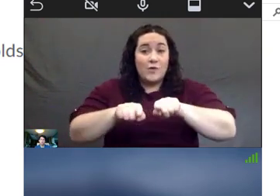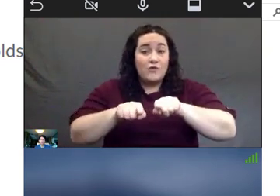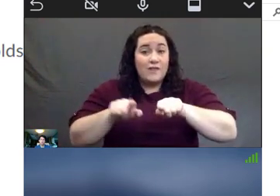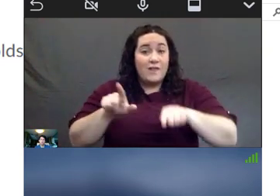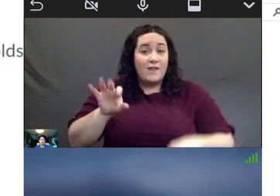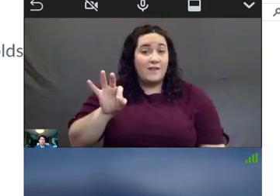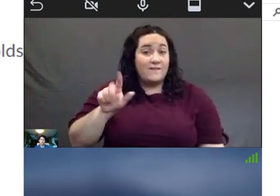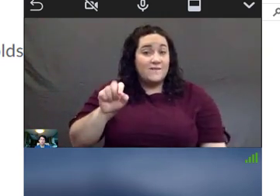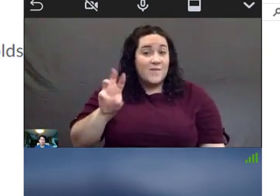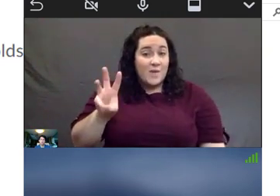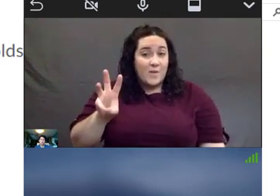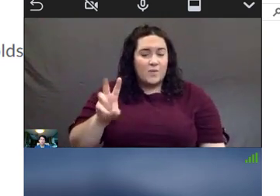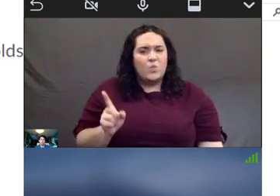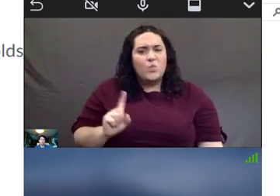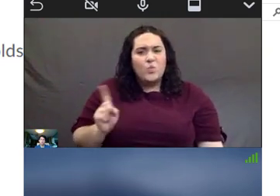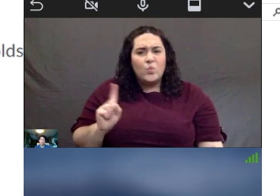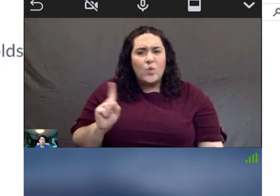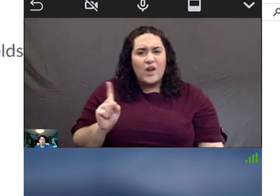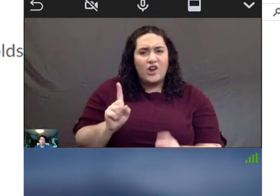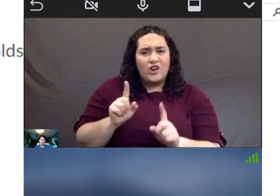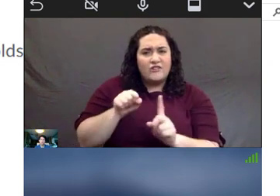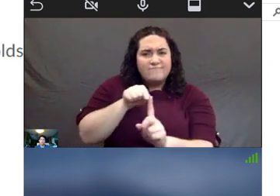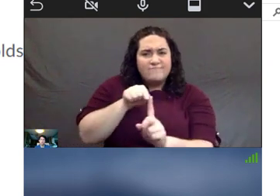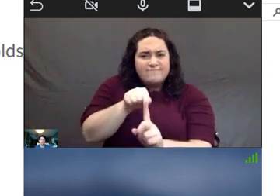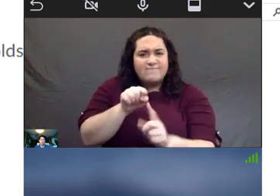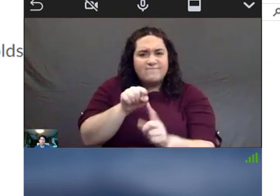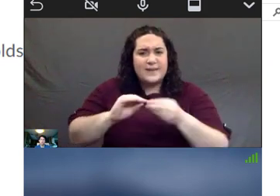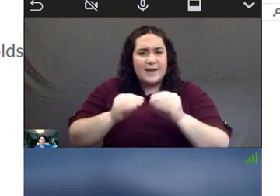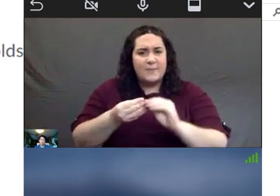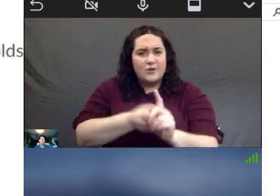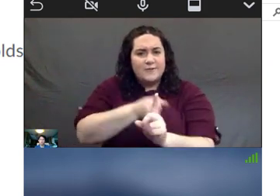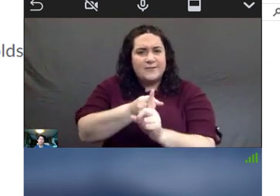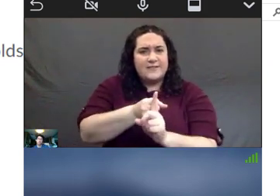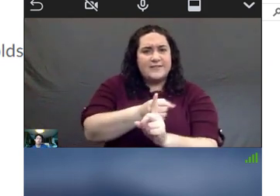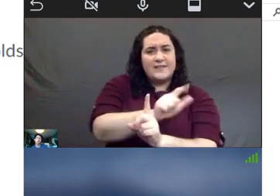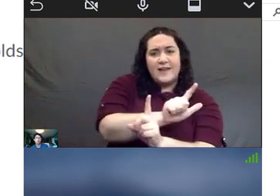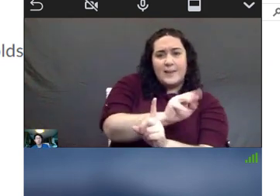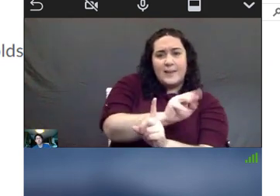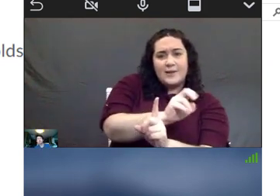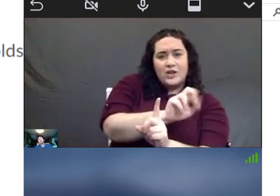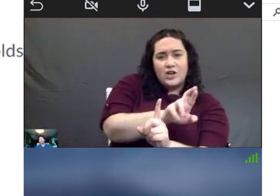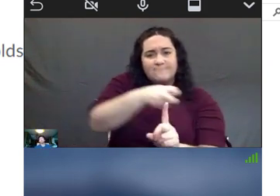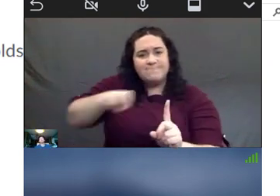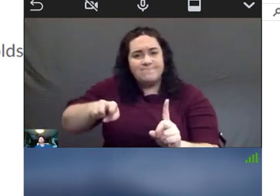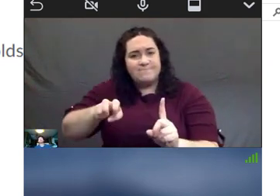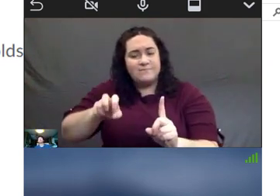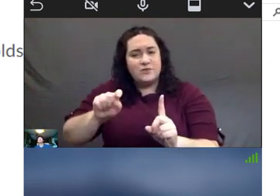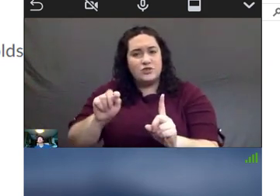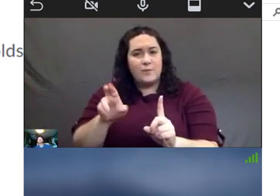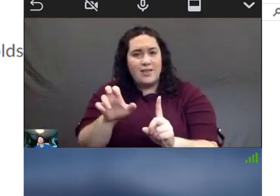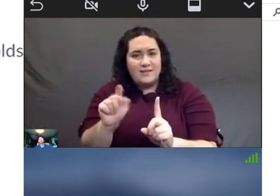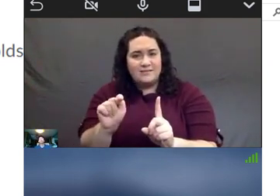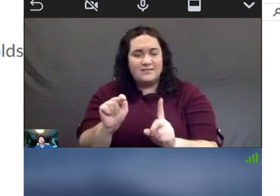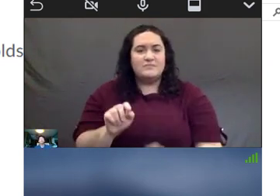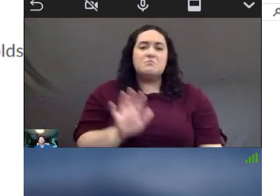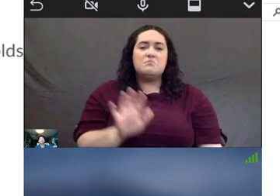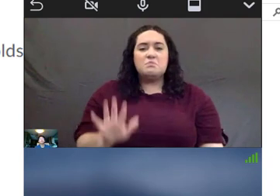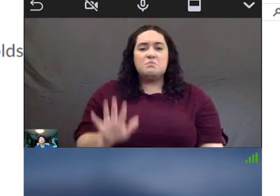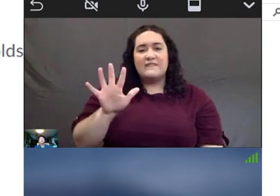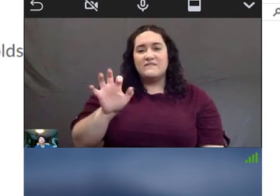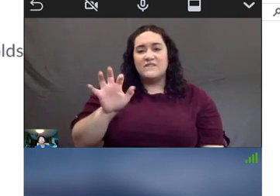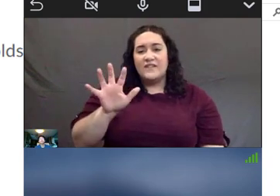to turbulent? So this is 500,000 is where we expect transition to happen on a